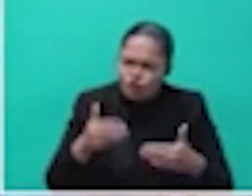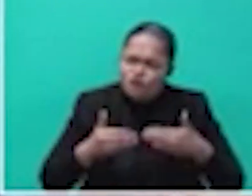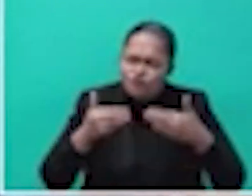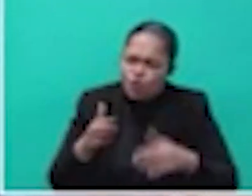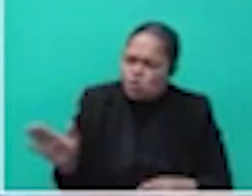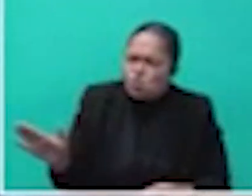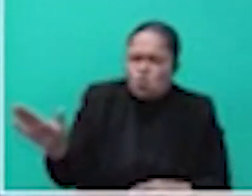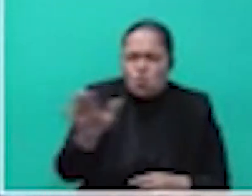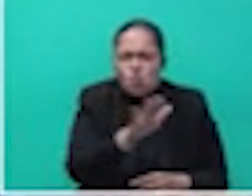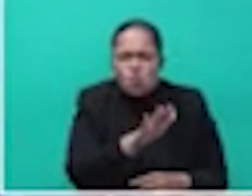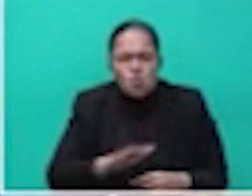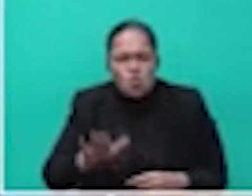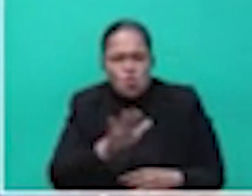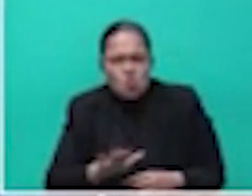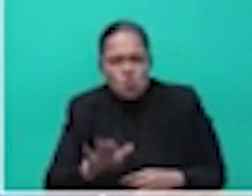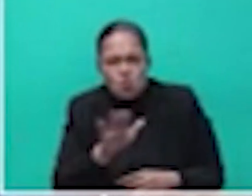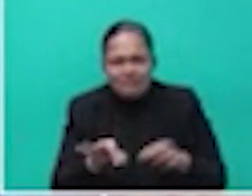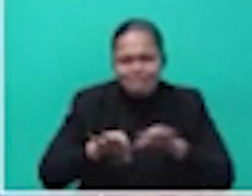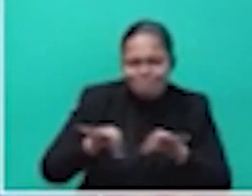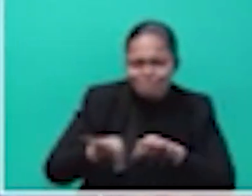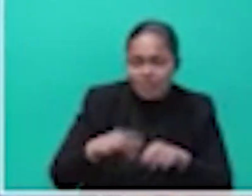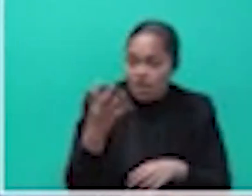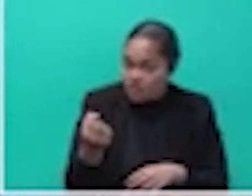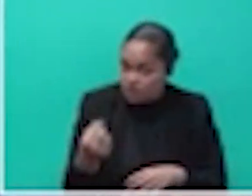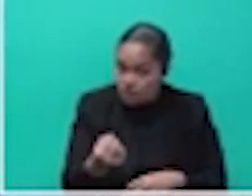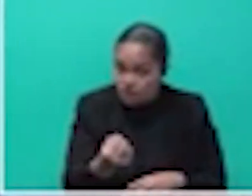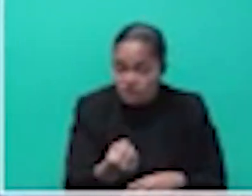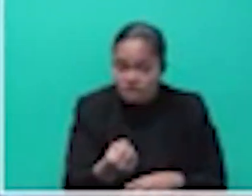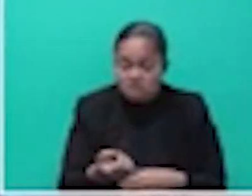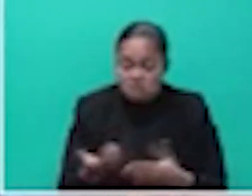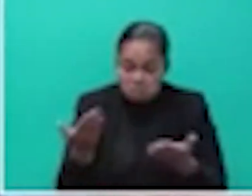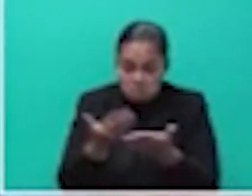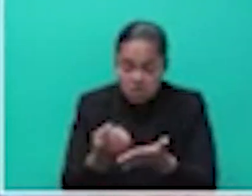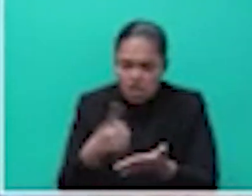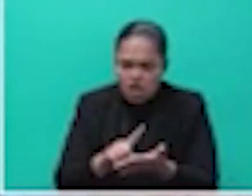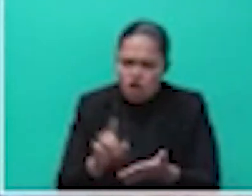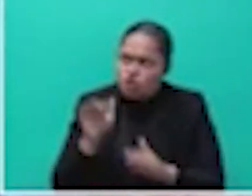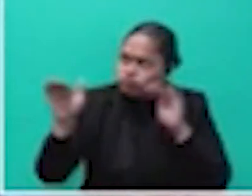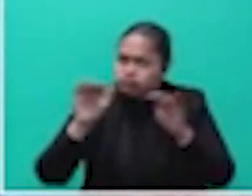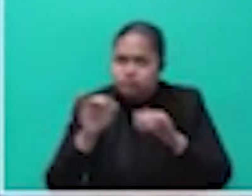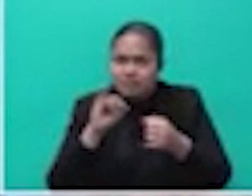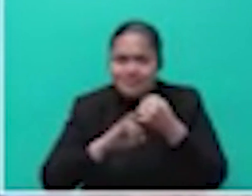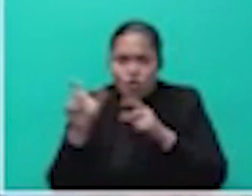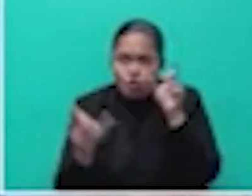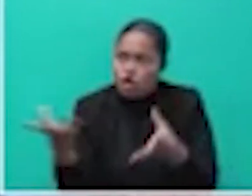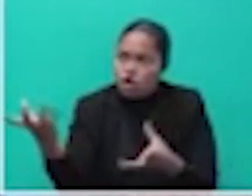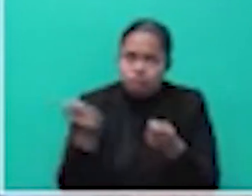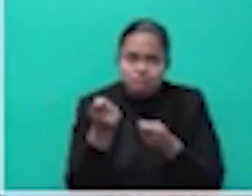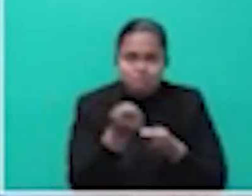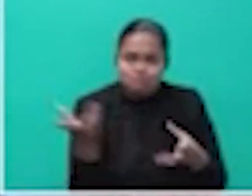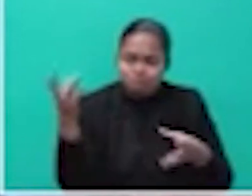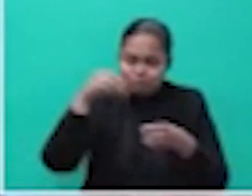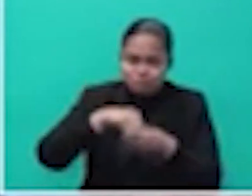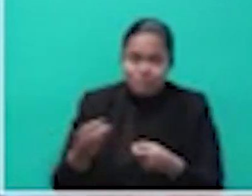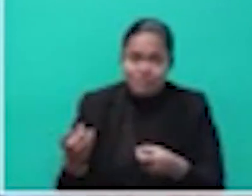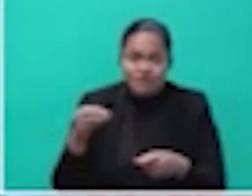all the plans that you have in place, and the call for all the stakeholders to become involved is something that we'll all play our